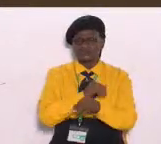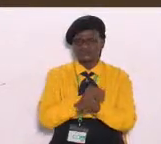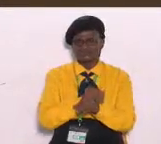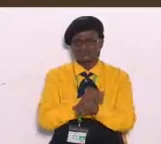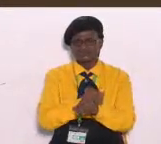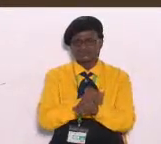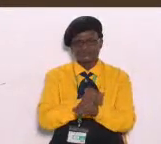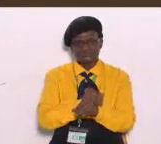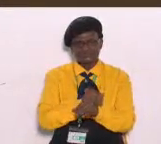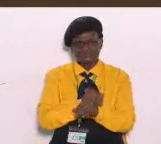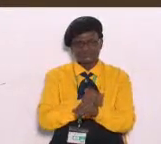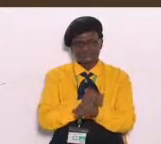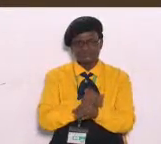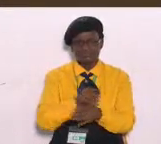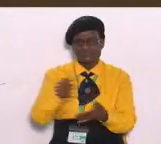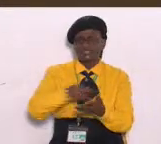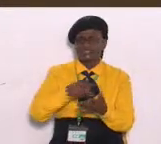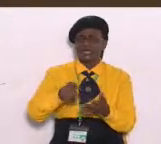Psalm